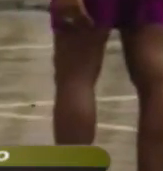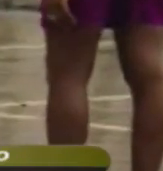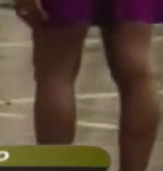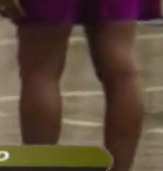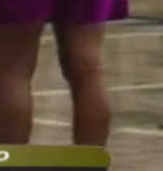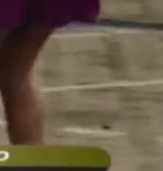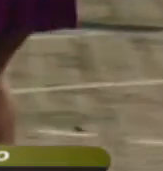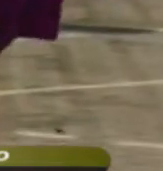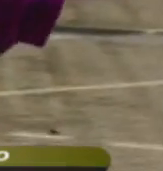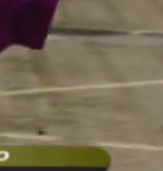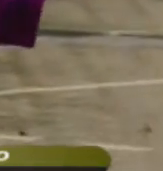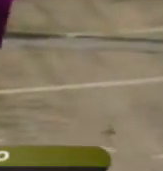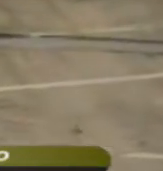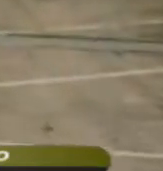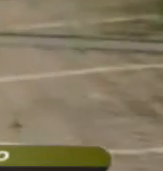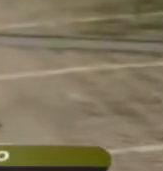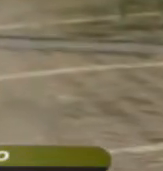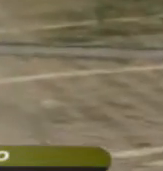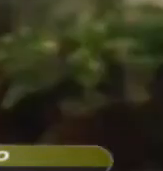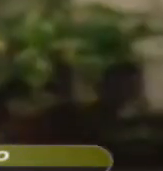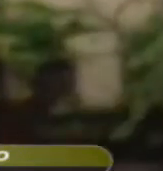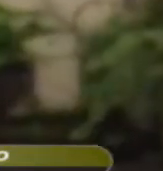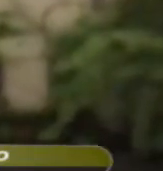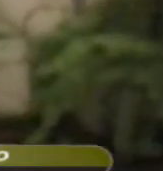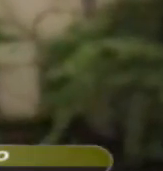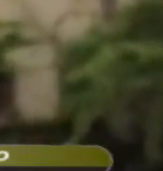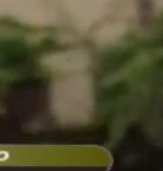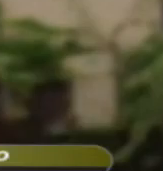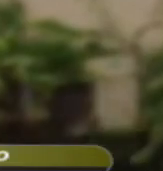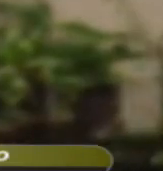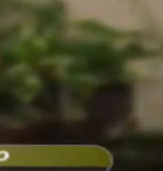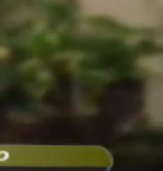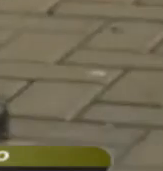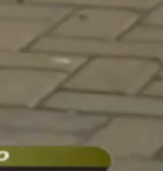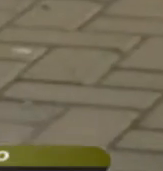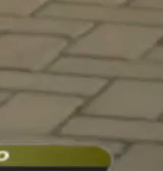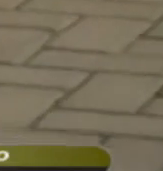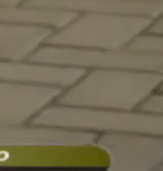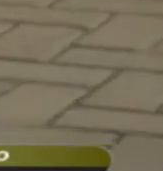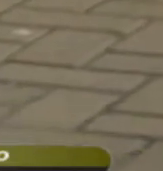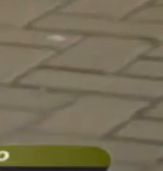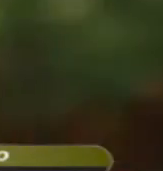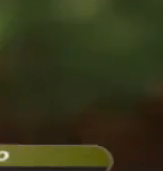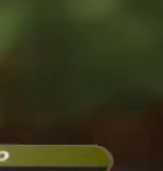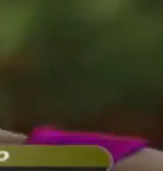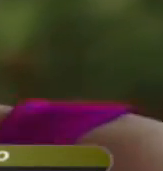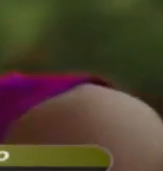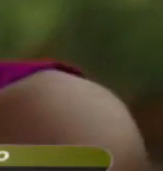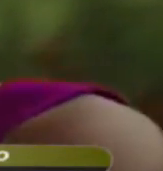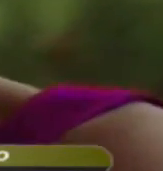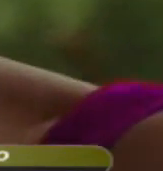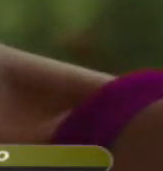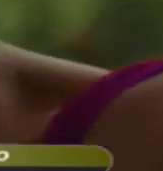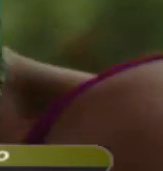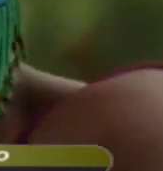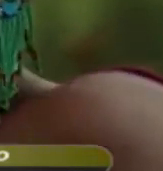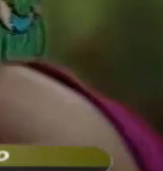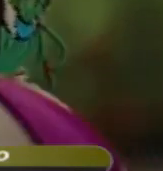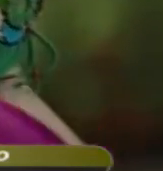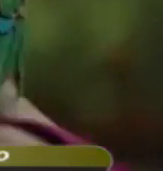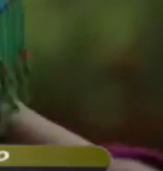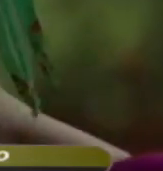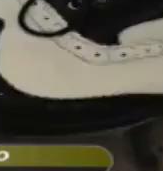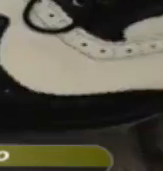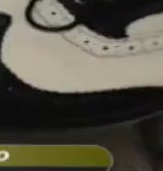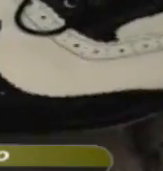why I think I love you when I don't really know you that well. We can go there if I want